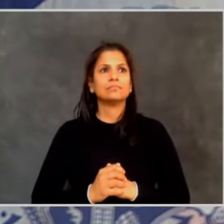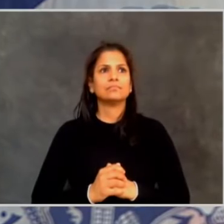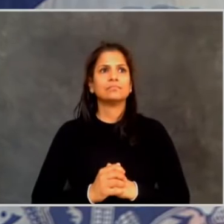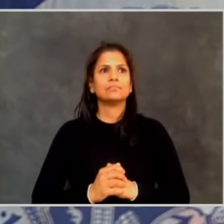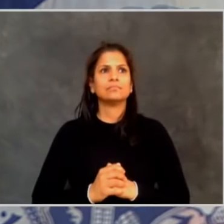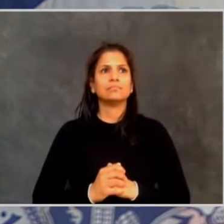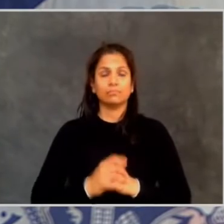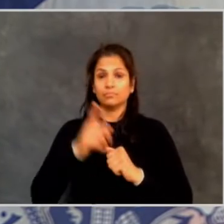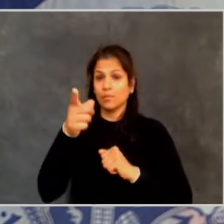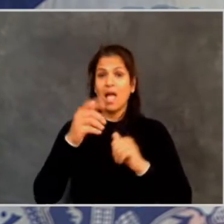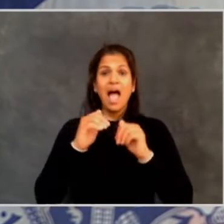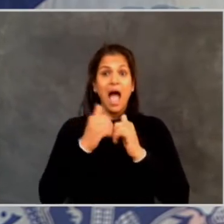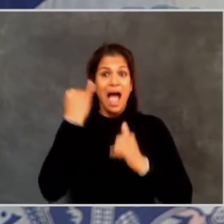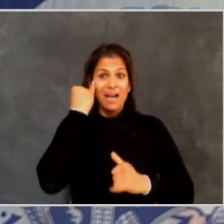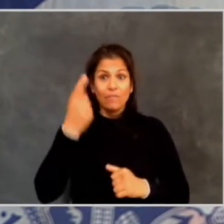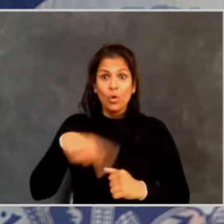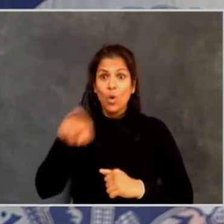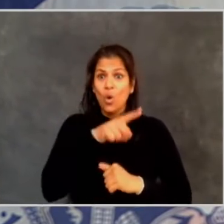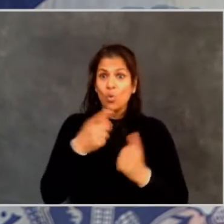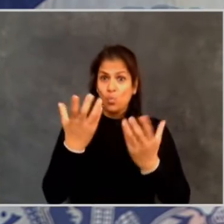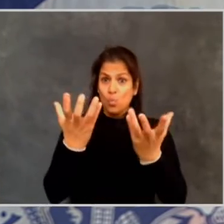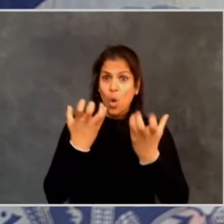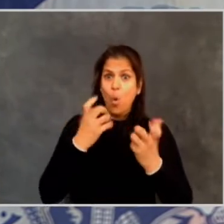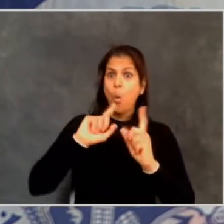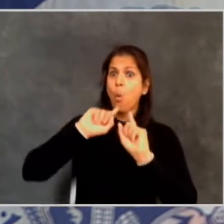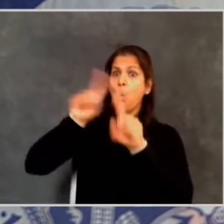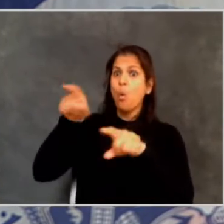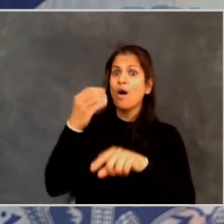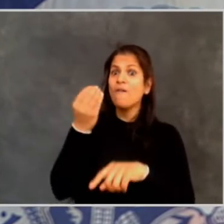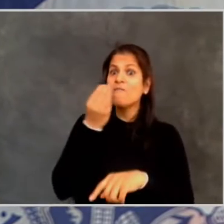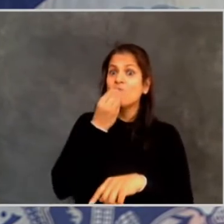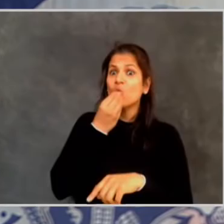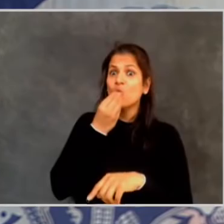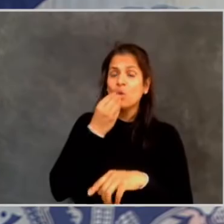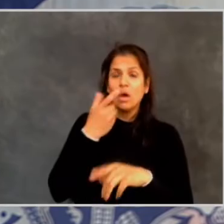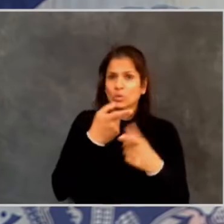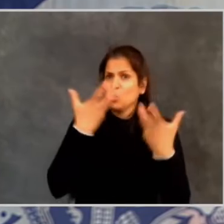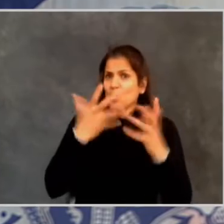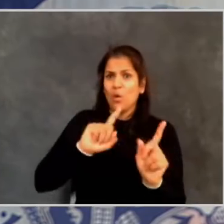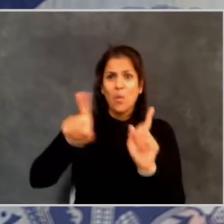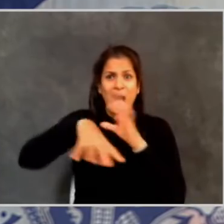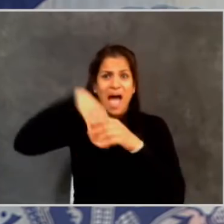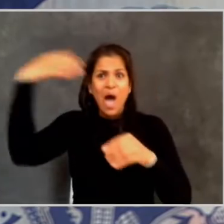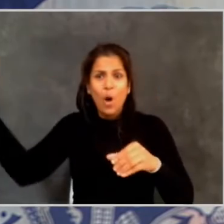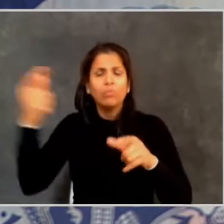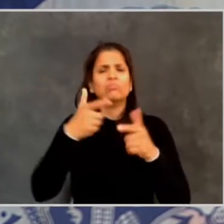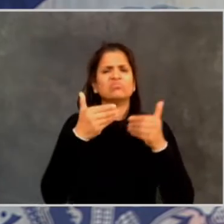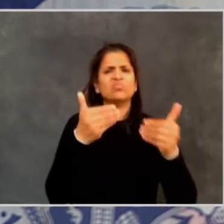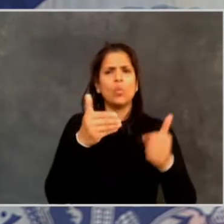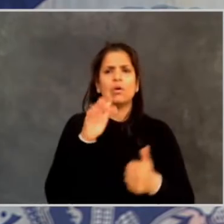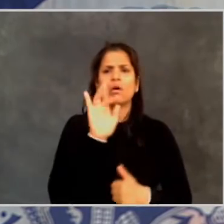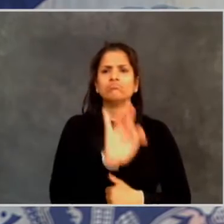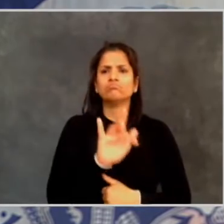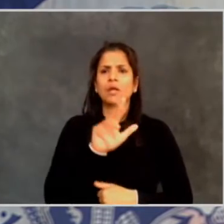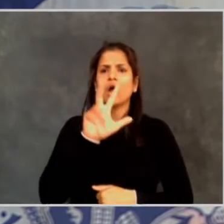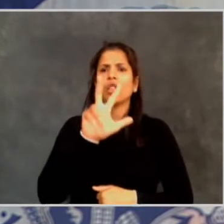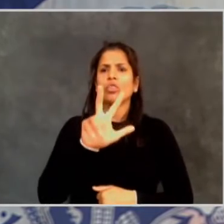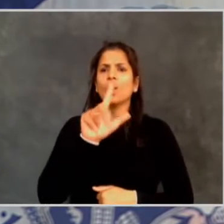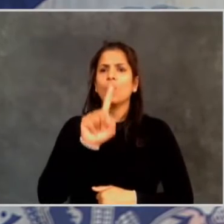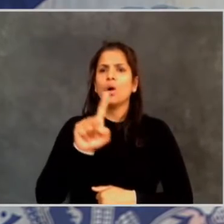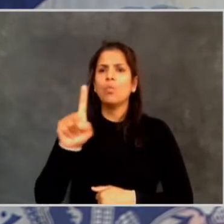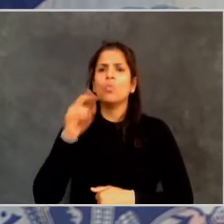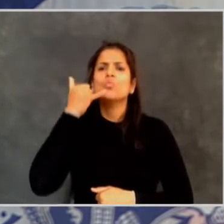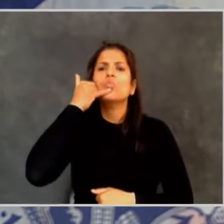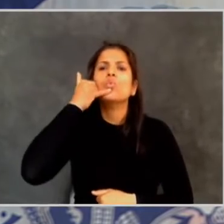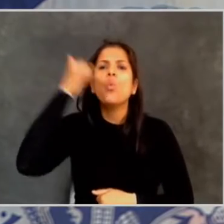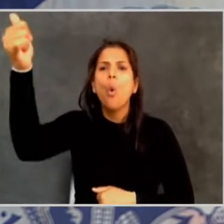sites. Schools that were previously just providing food for kids are now providing food for any and all adults who need it. So I just want to make this crystal